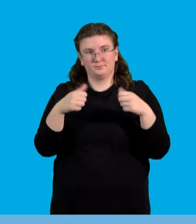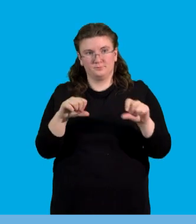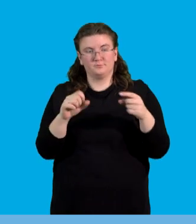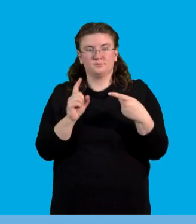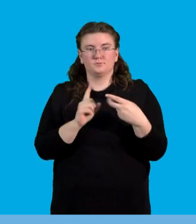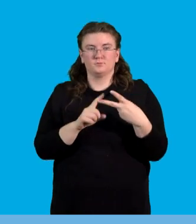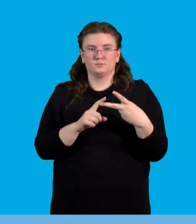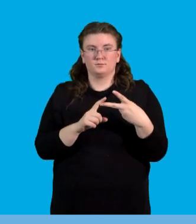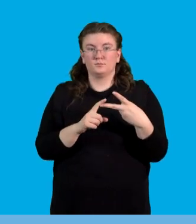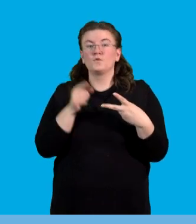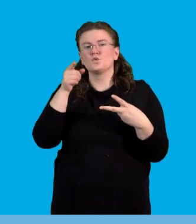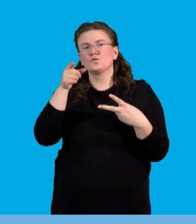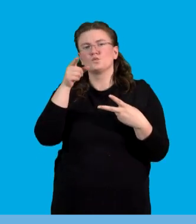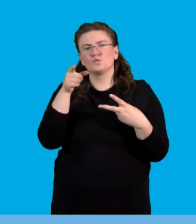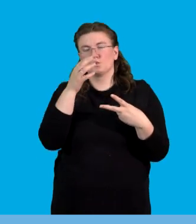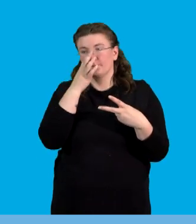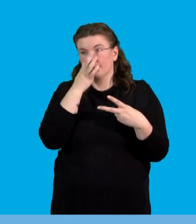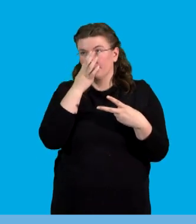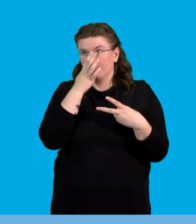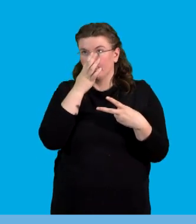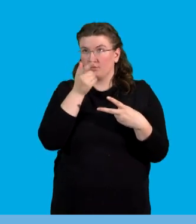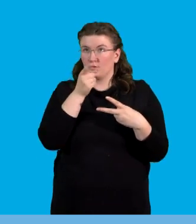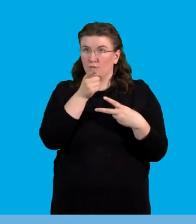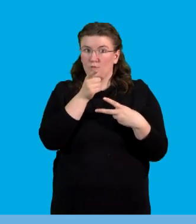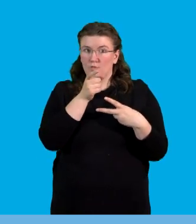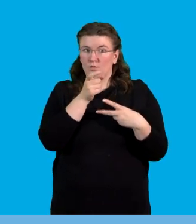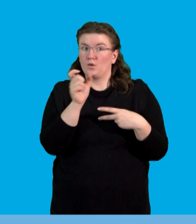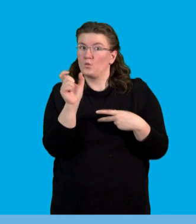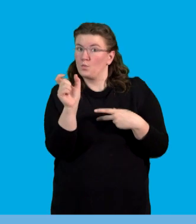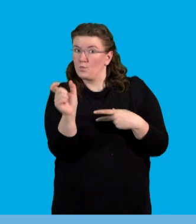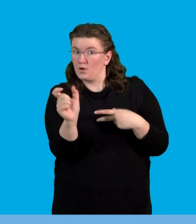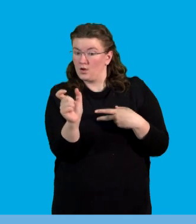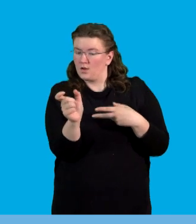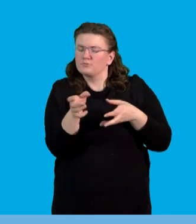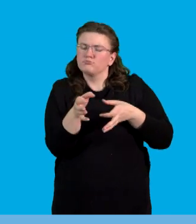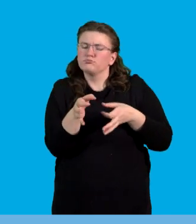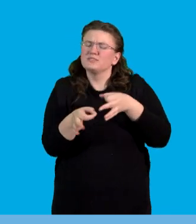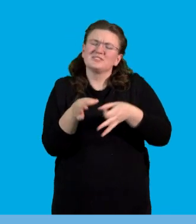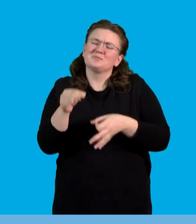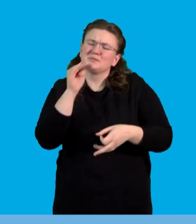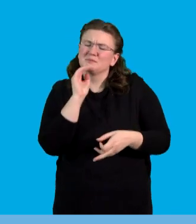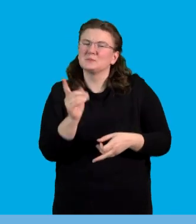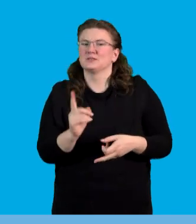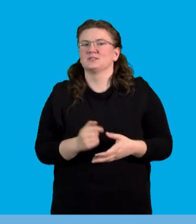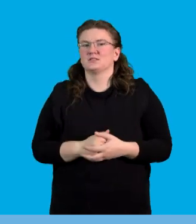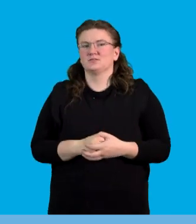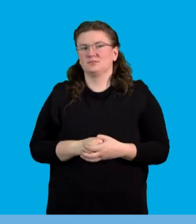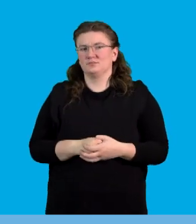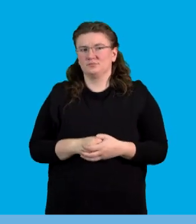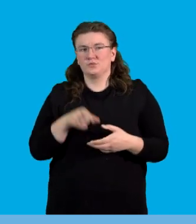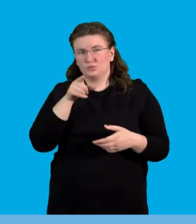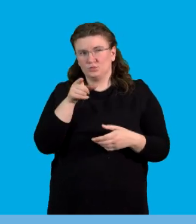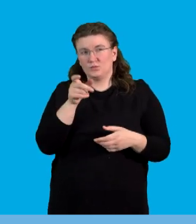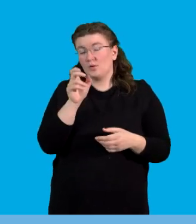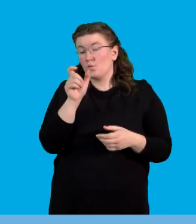2. How would you then describe and define this term? So this power, how would you then describe and